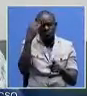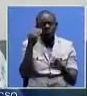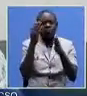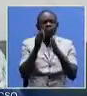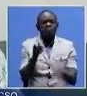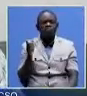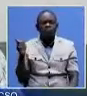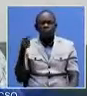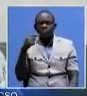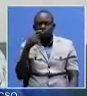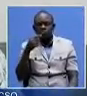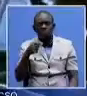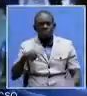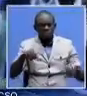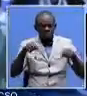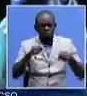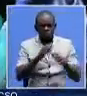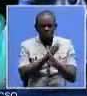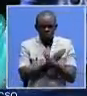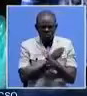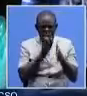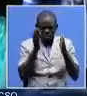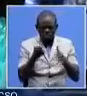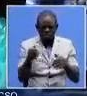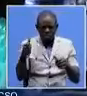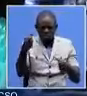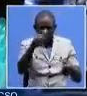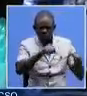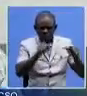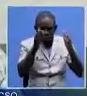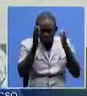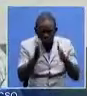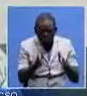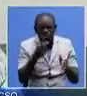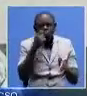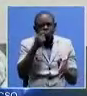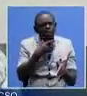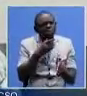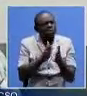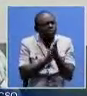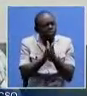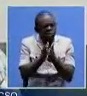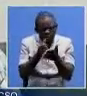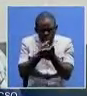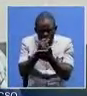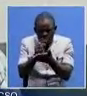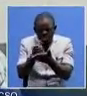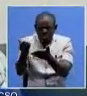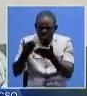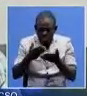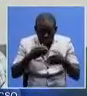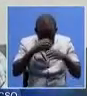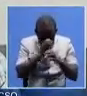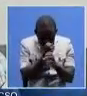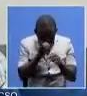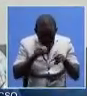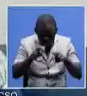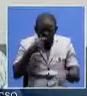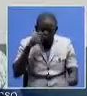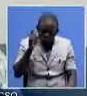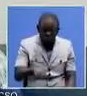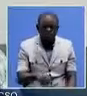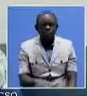country should take interest in developing the herbal medicines. We need much more research and development to